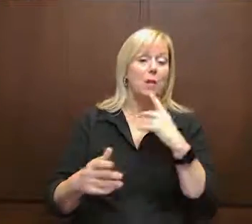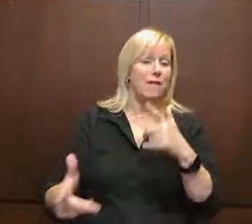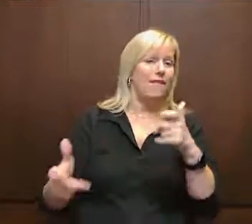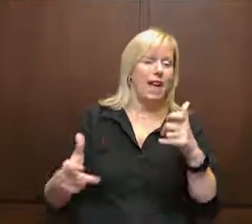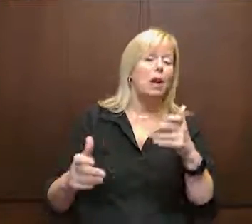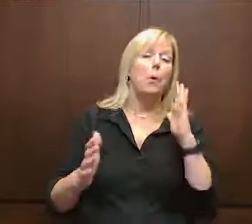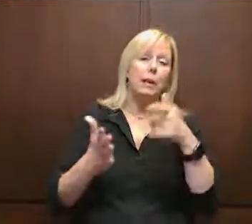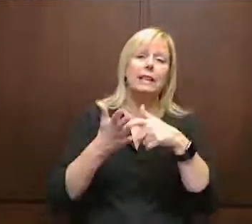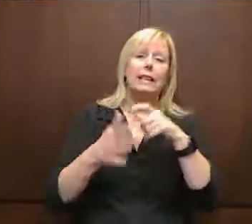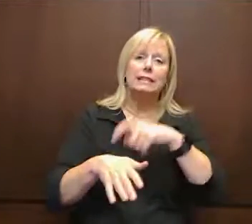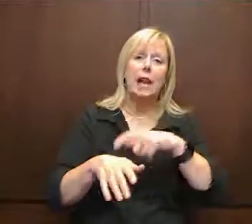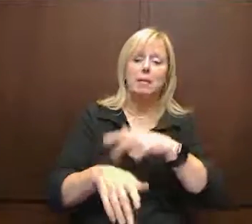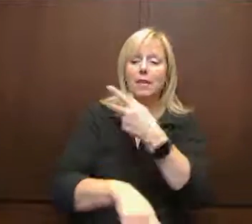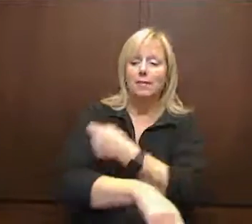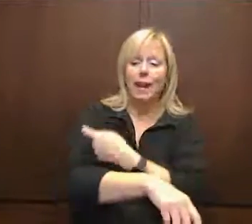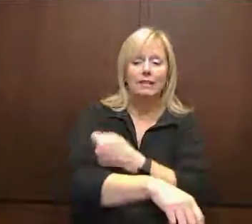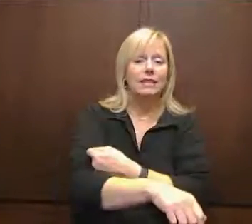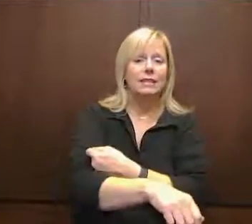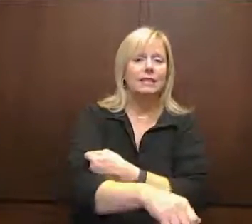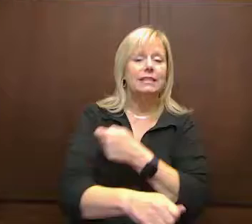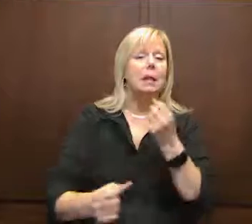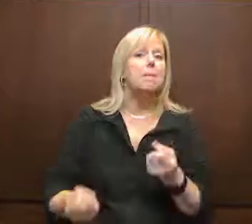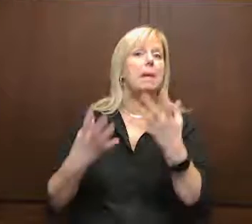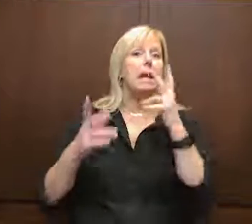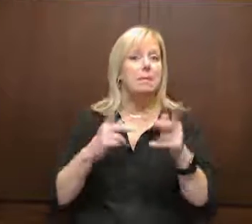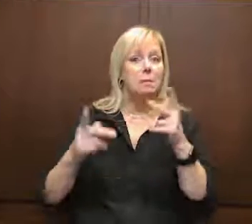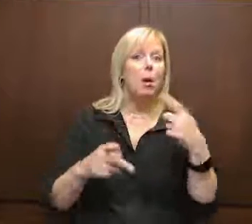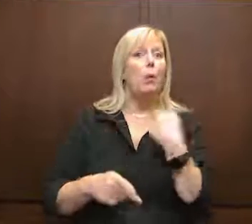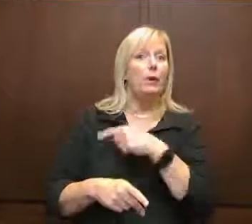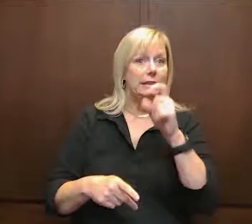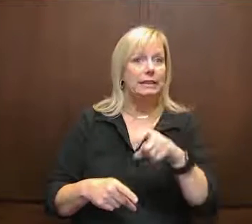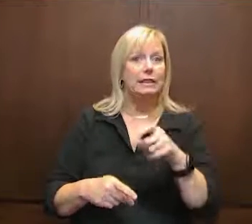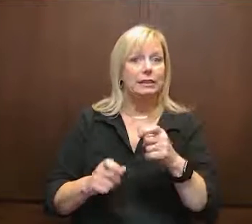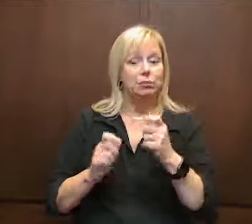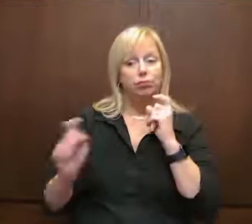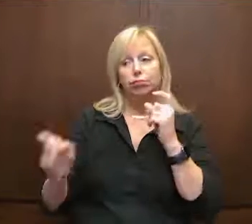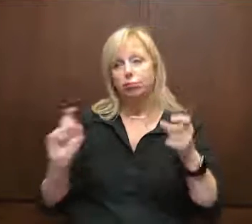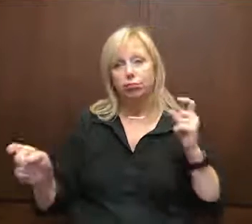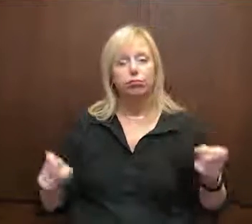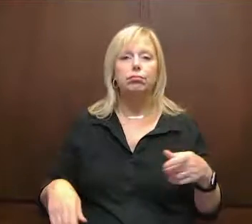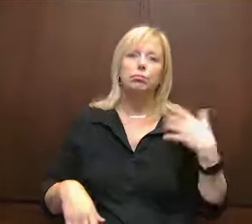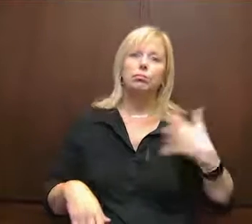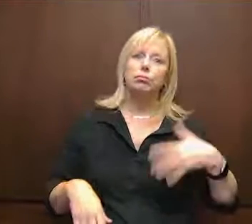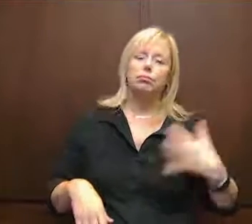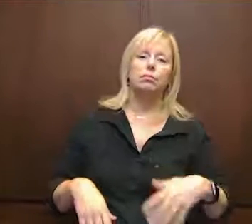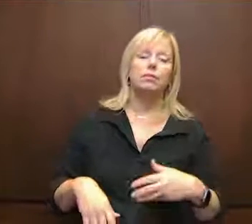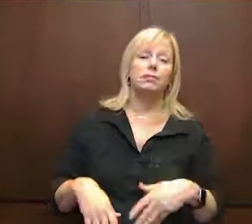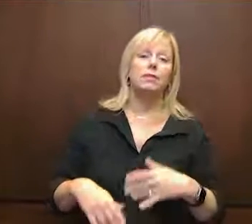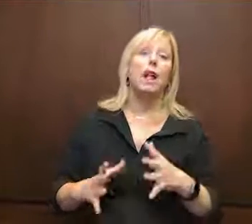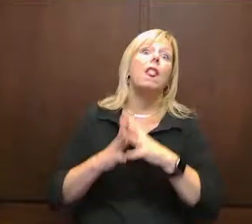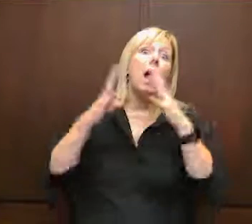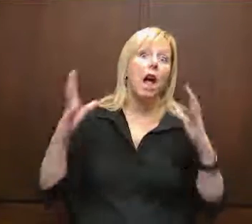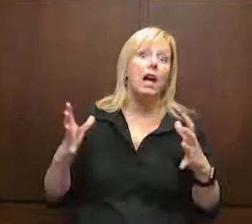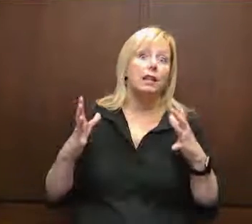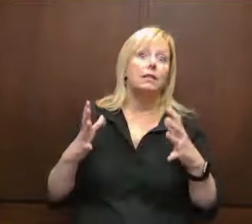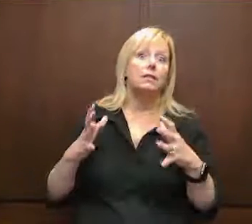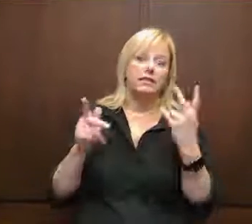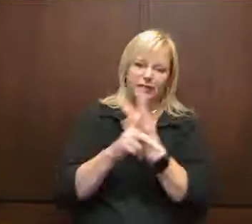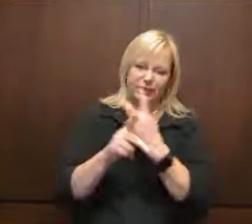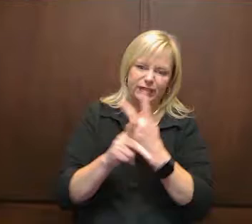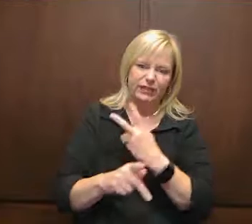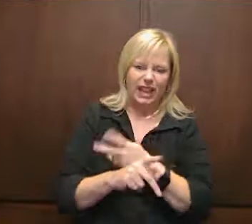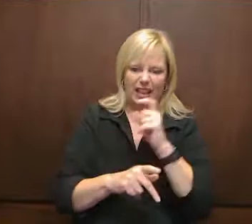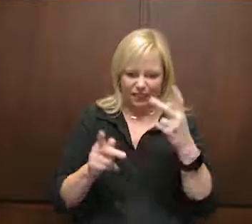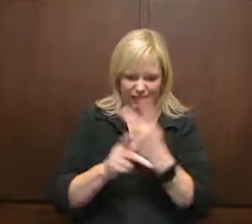take time to be able to vaccinate the number of people we have in this county. There is a lot of logistics